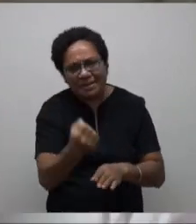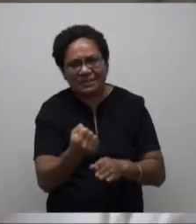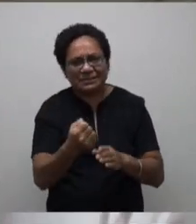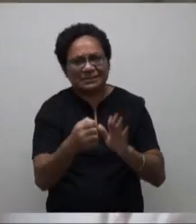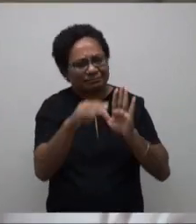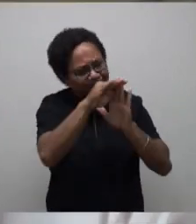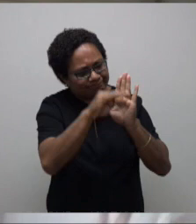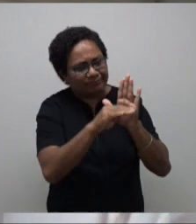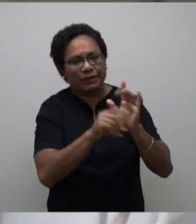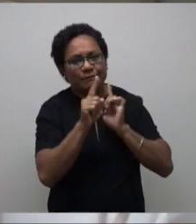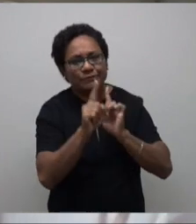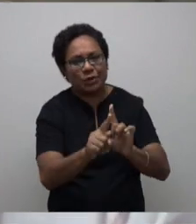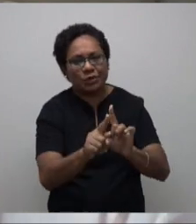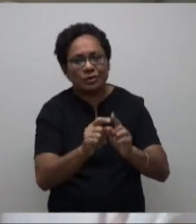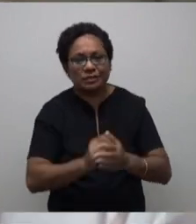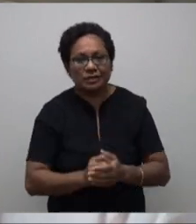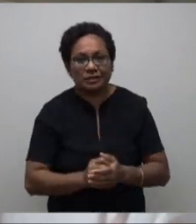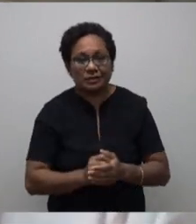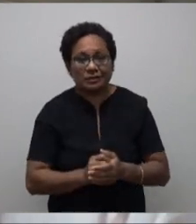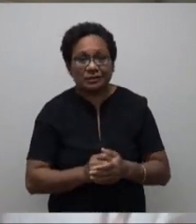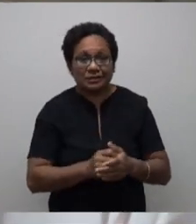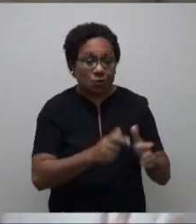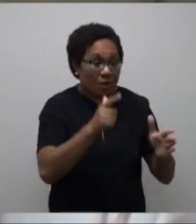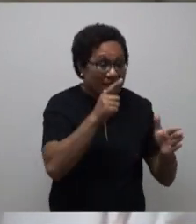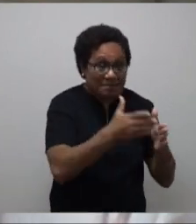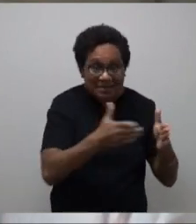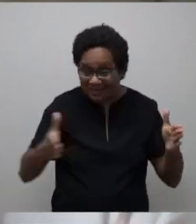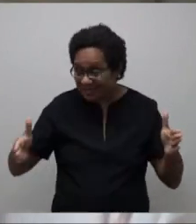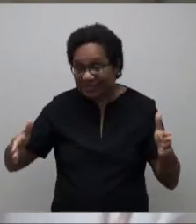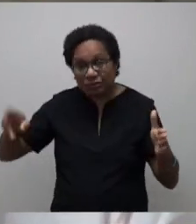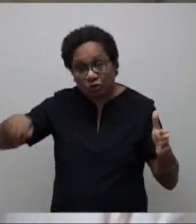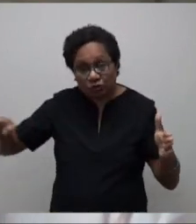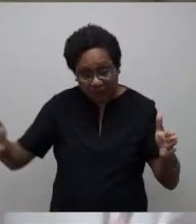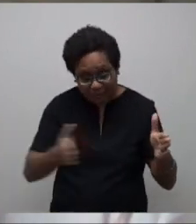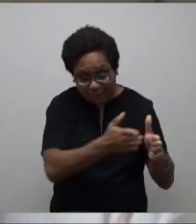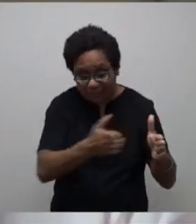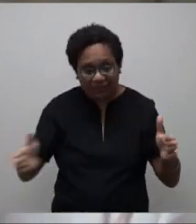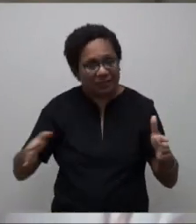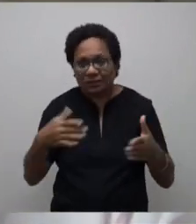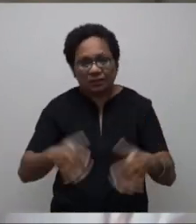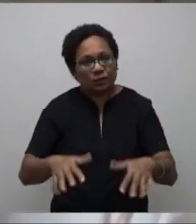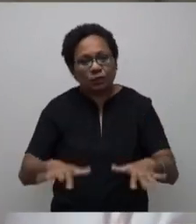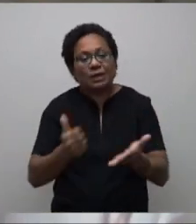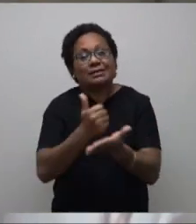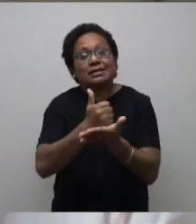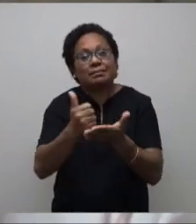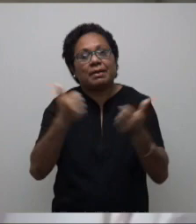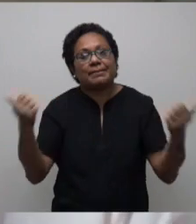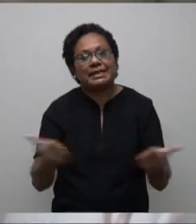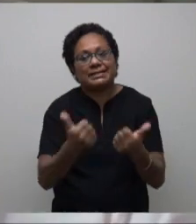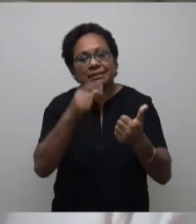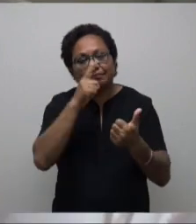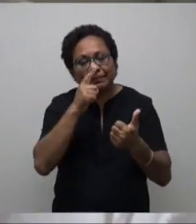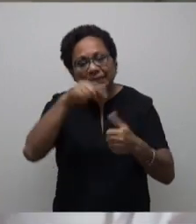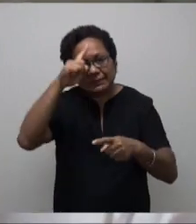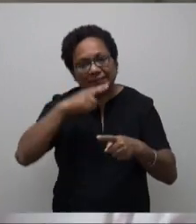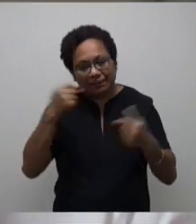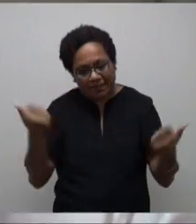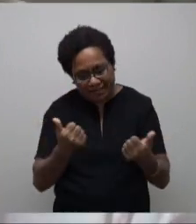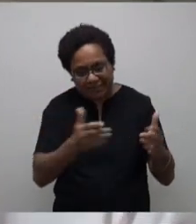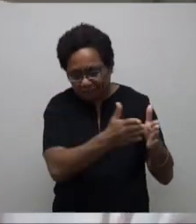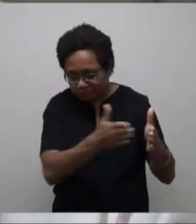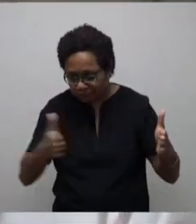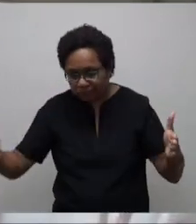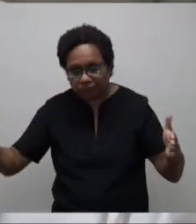The Central Division is seeing the biggest spike in case numbers, but we are not. The